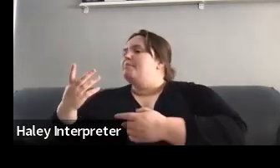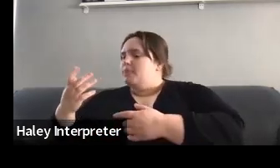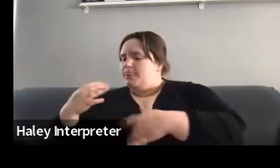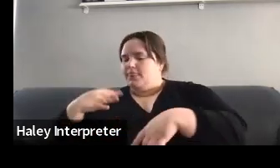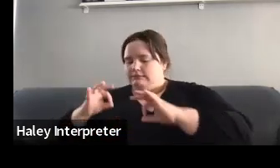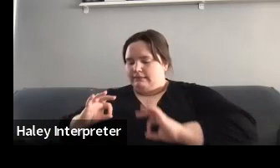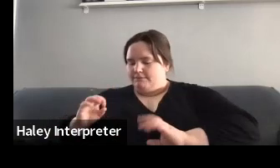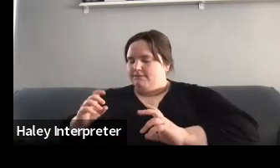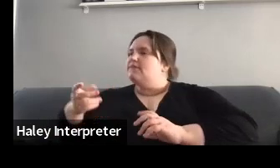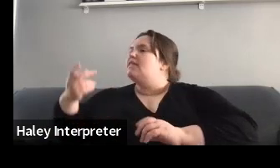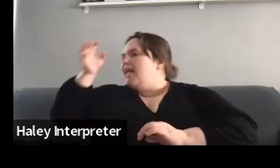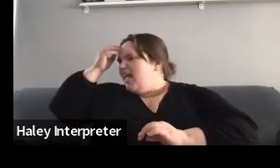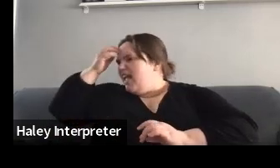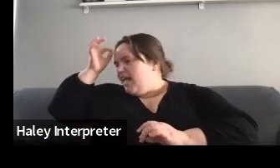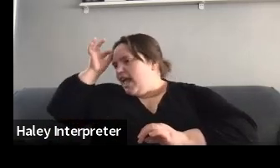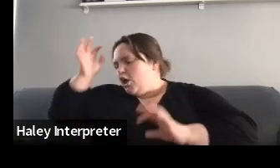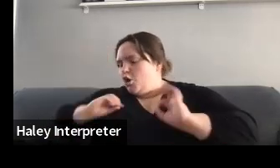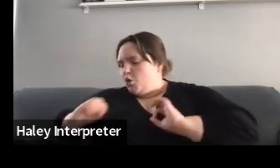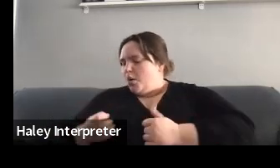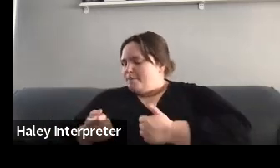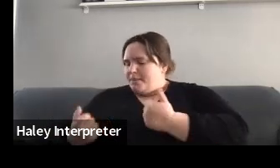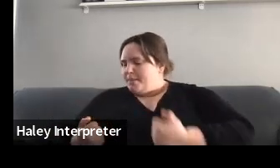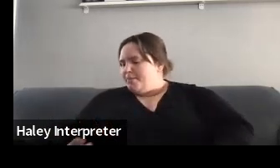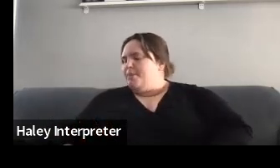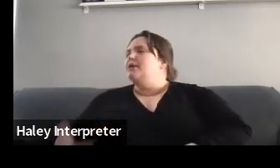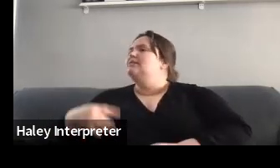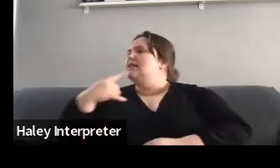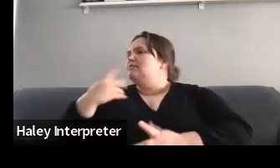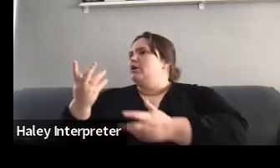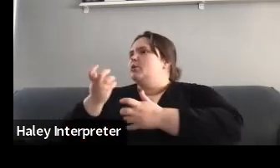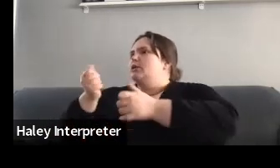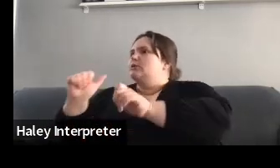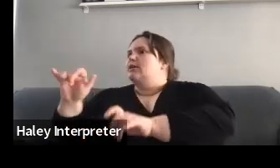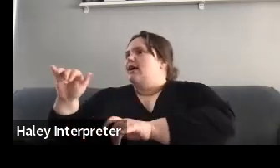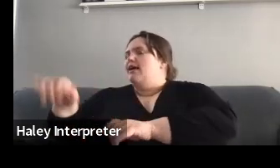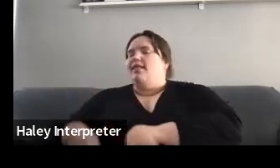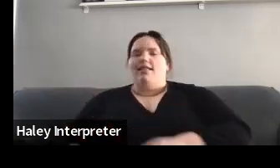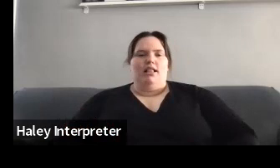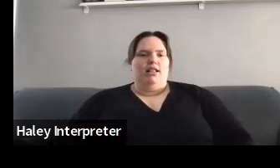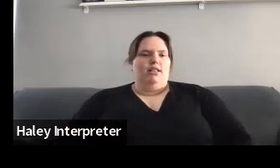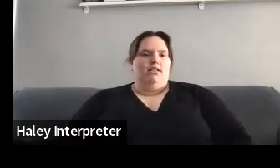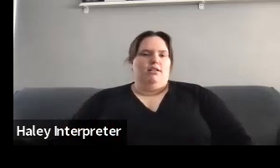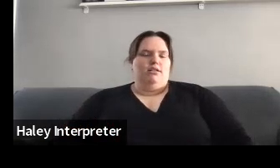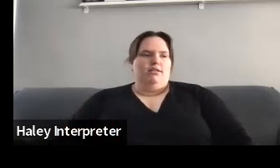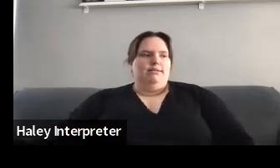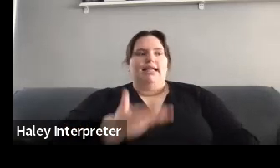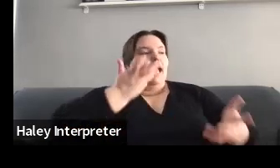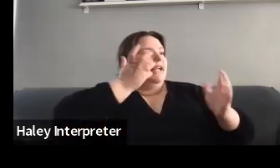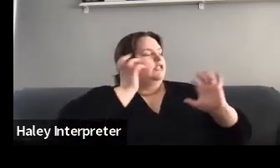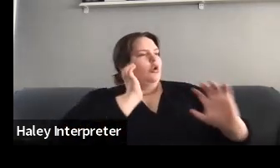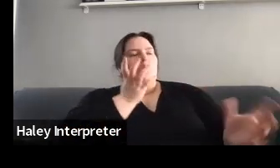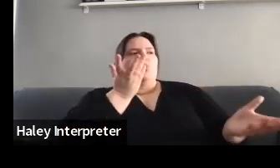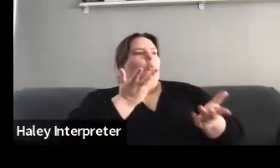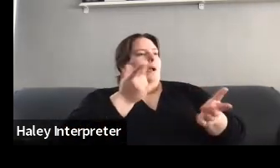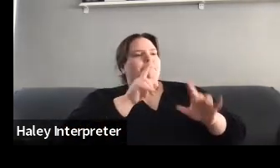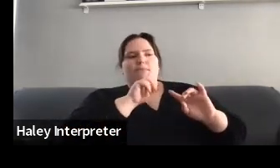sofa. And Kimberly said, I would love to try that roller for my cat. I don't know what it is, but there's something magical